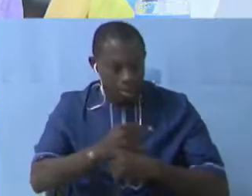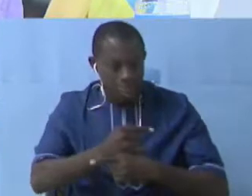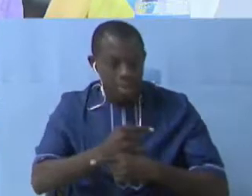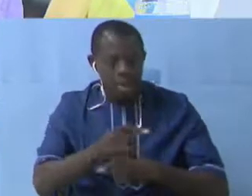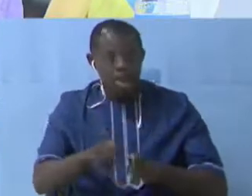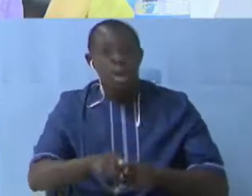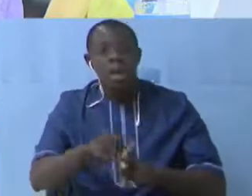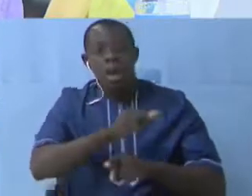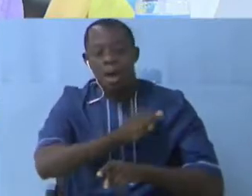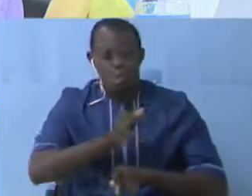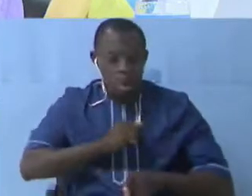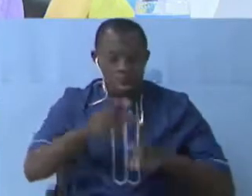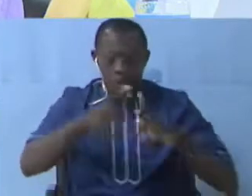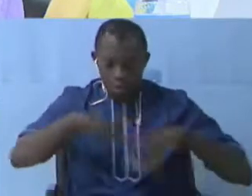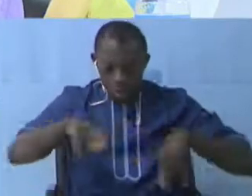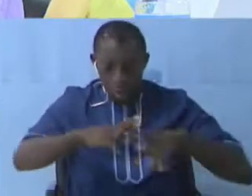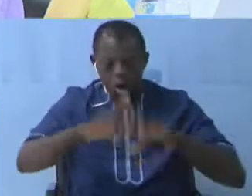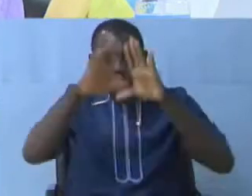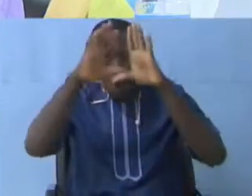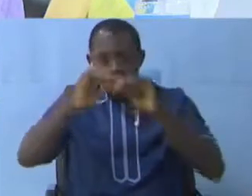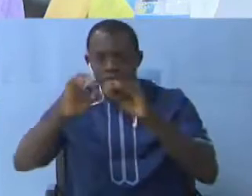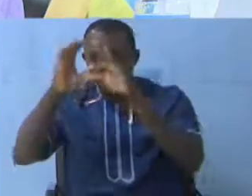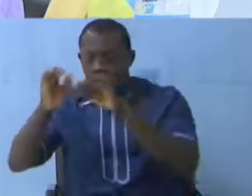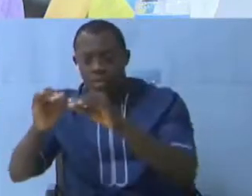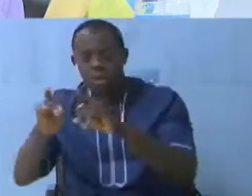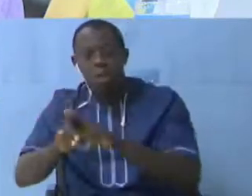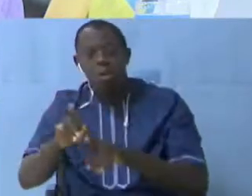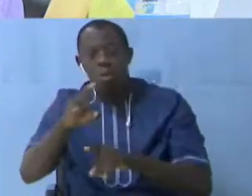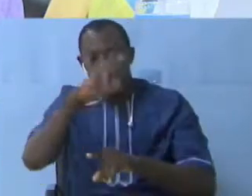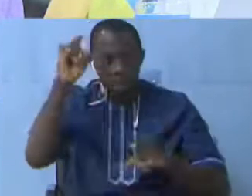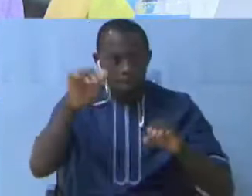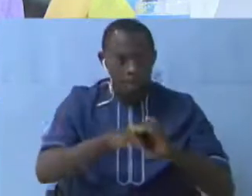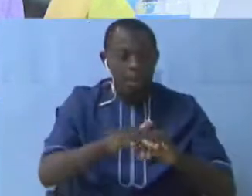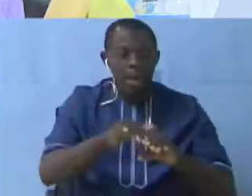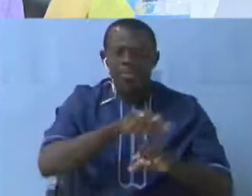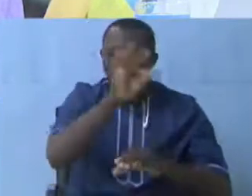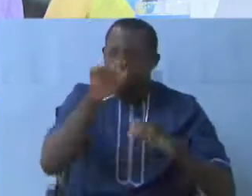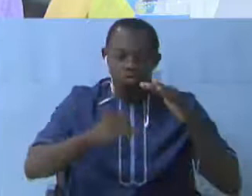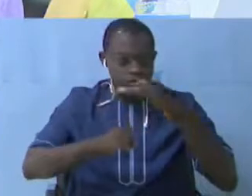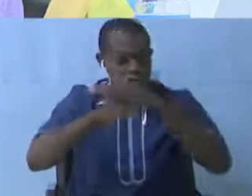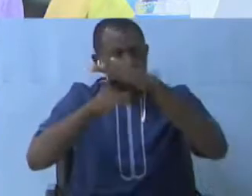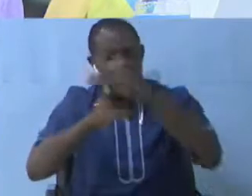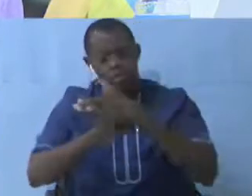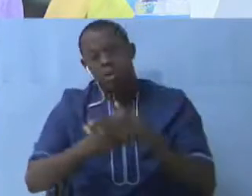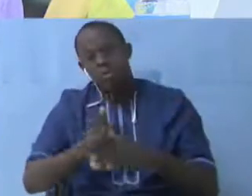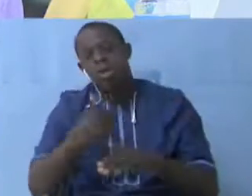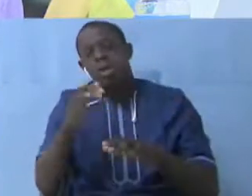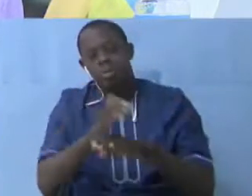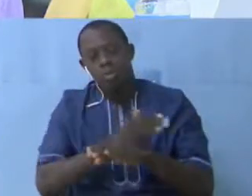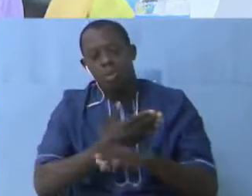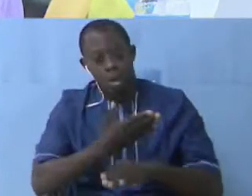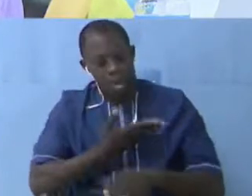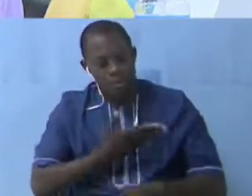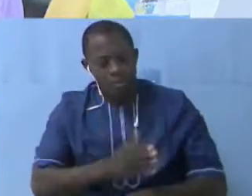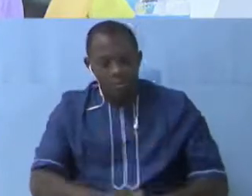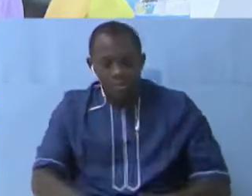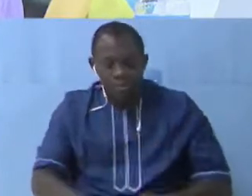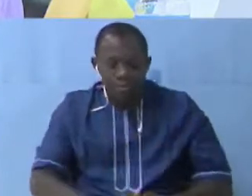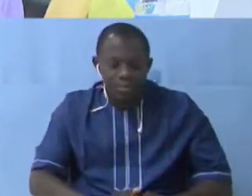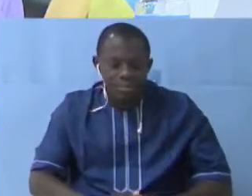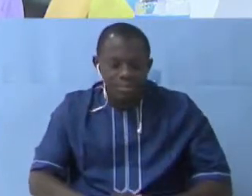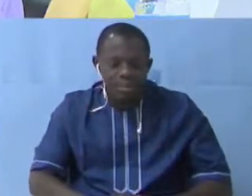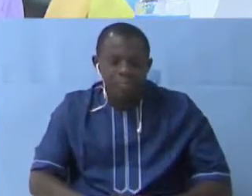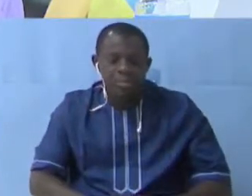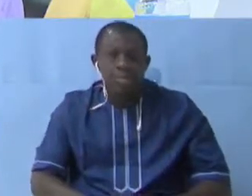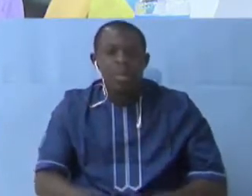Regional offices, colleagues were very supportive of me. suñ ñi nga xam ne ni ñooy liggéey ci suñ office bi nekkoon ci tund bi na nekk na ñoo xam ne ñu ma taxawu